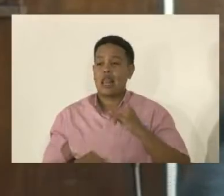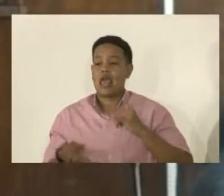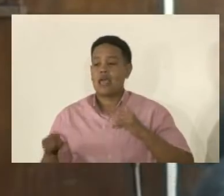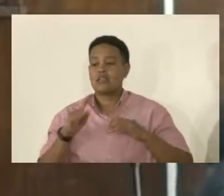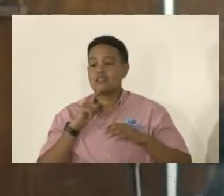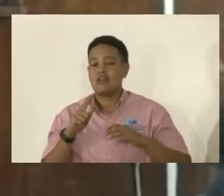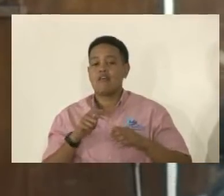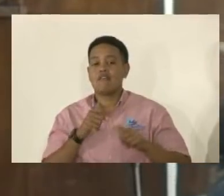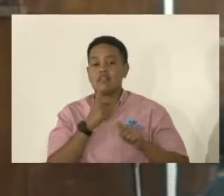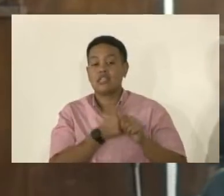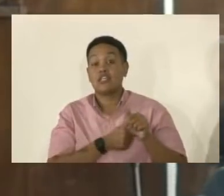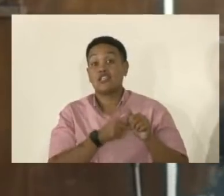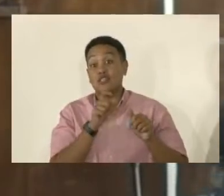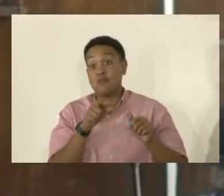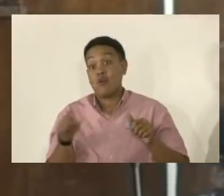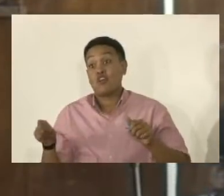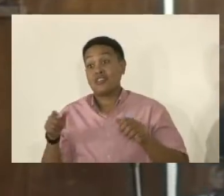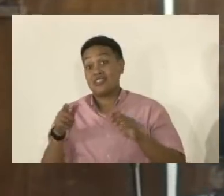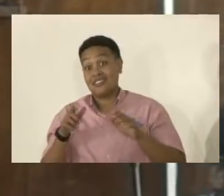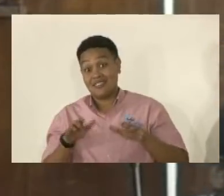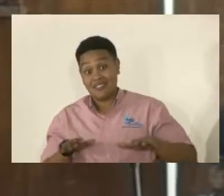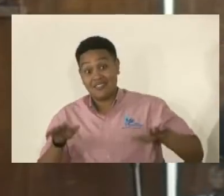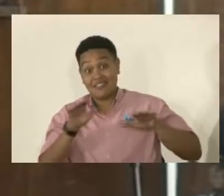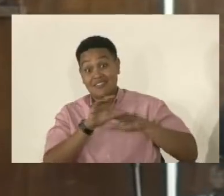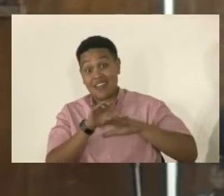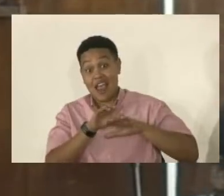per capita vaccinations in the region.